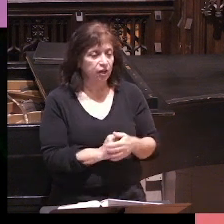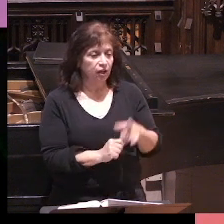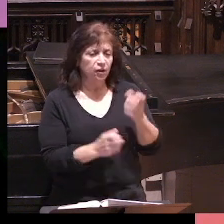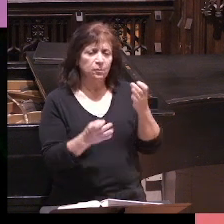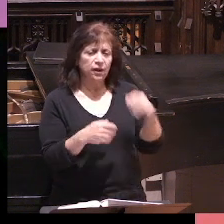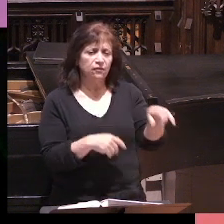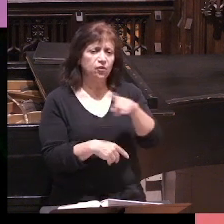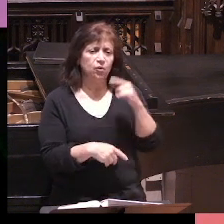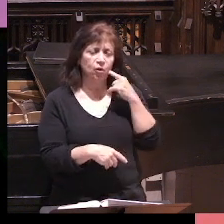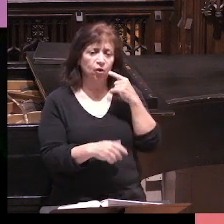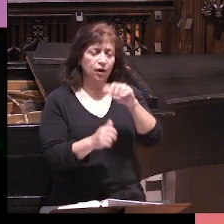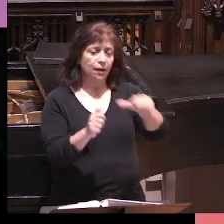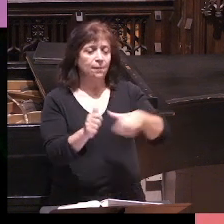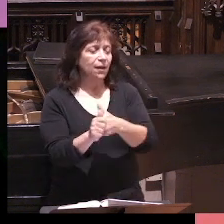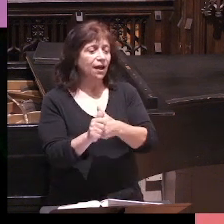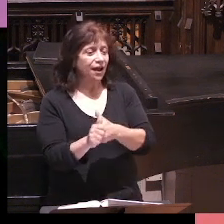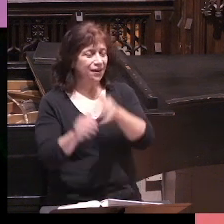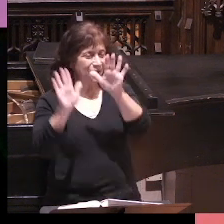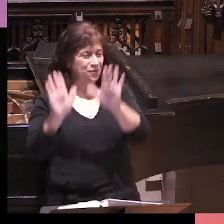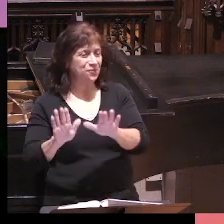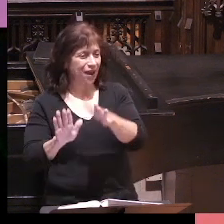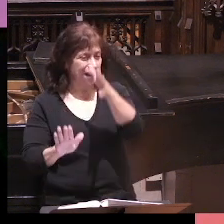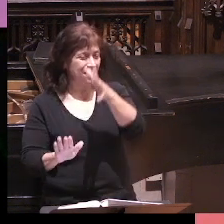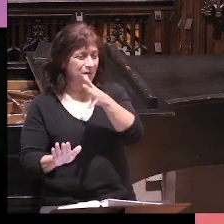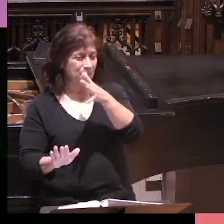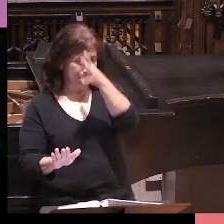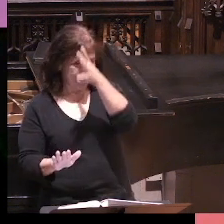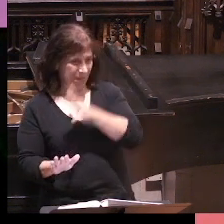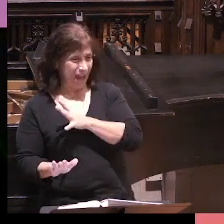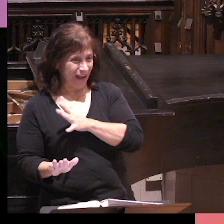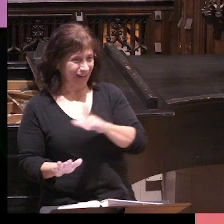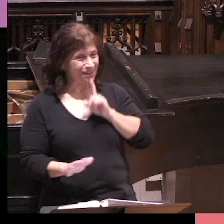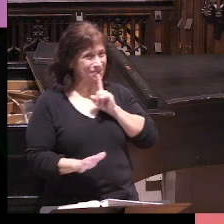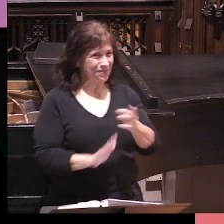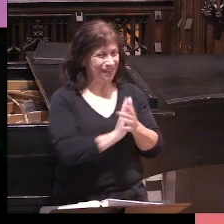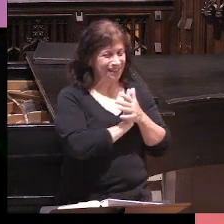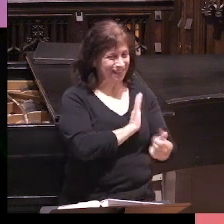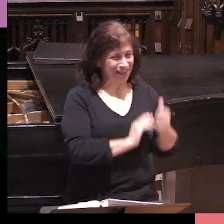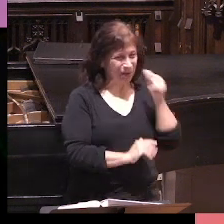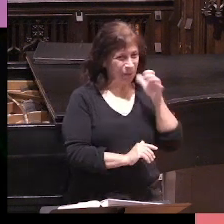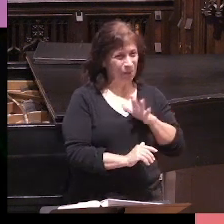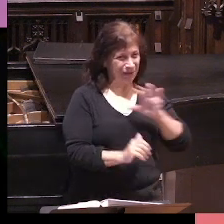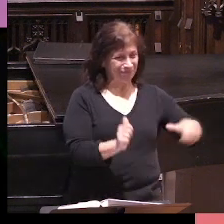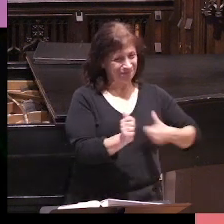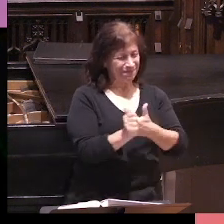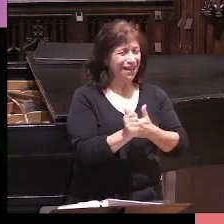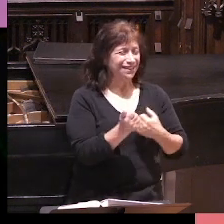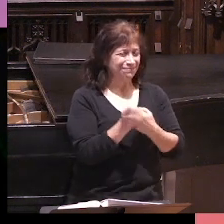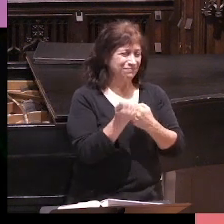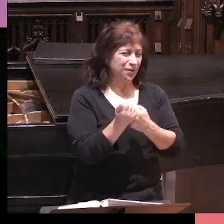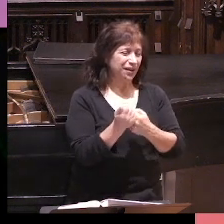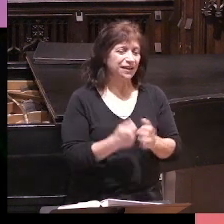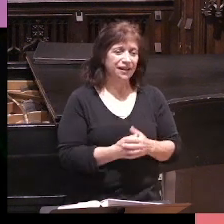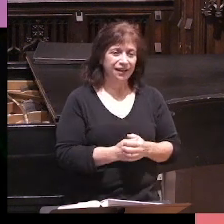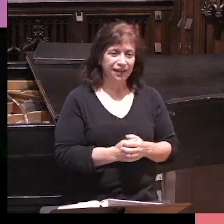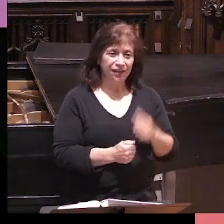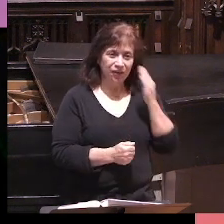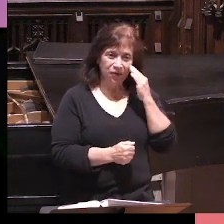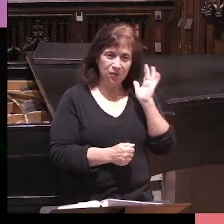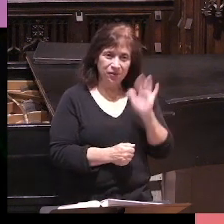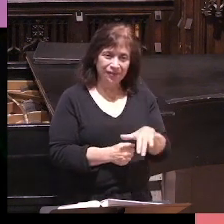the phrase, behind every great man is a really good woman? And did you know that that is